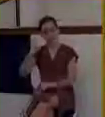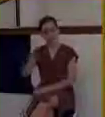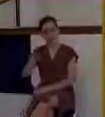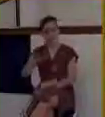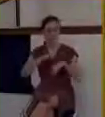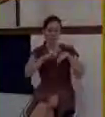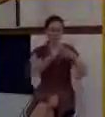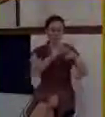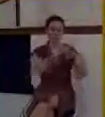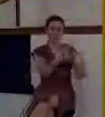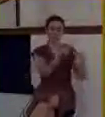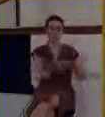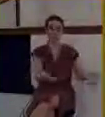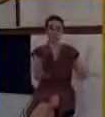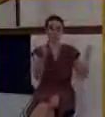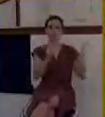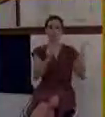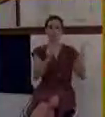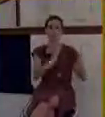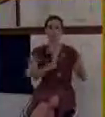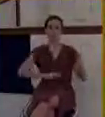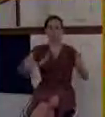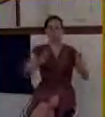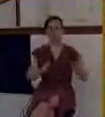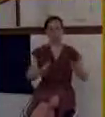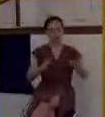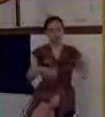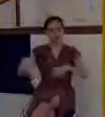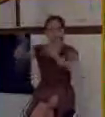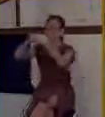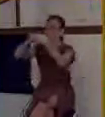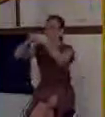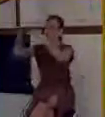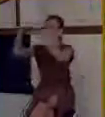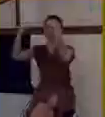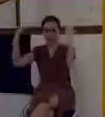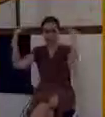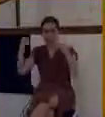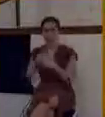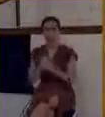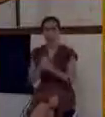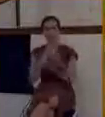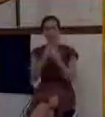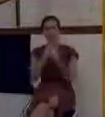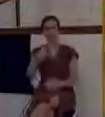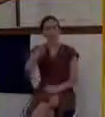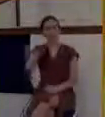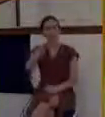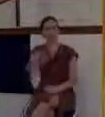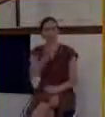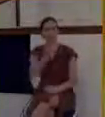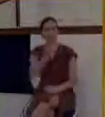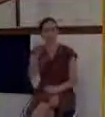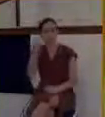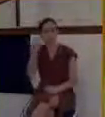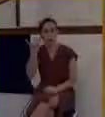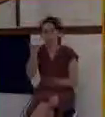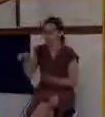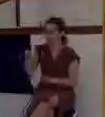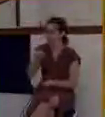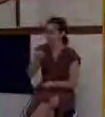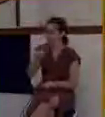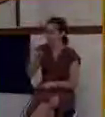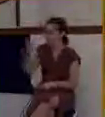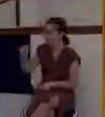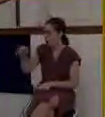heaven. And he says that you do err because you don't know the scripture. And then he says those who resurrect will